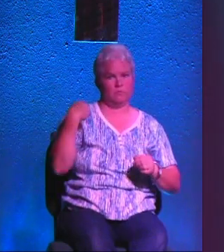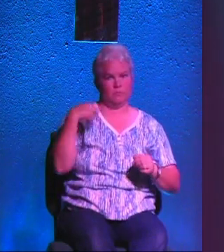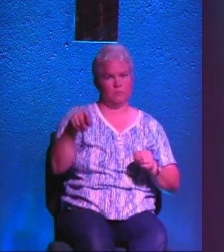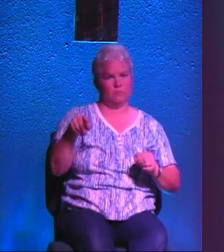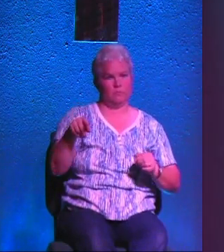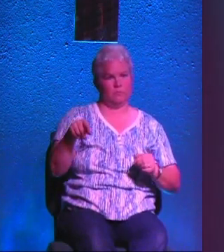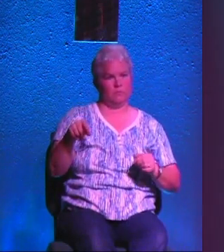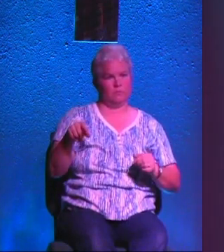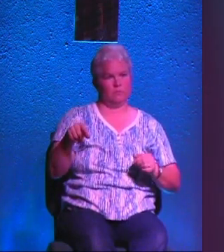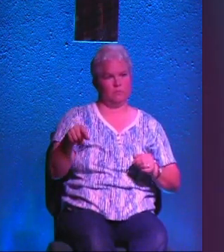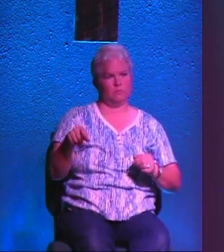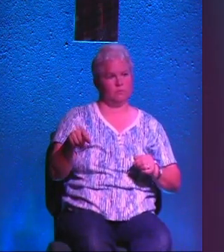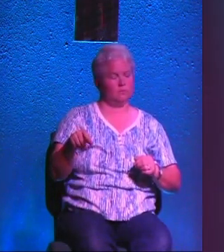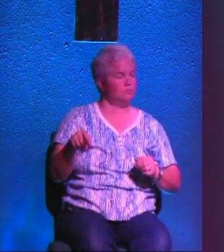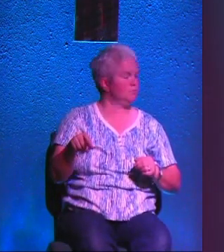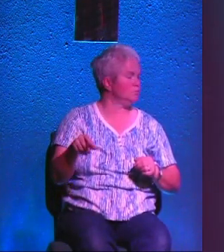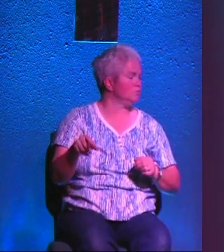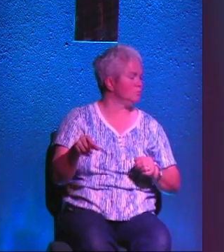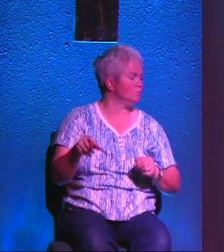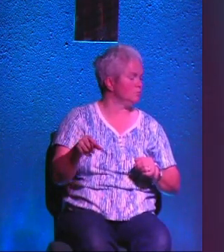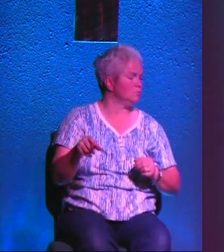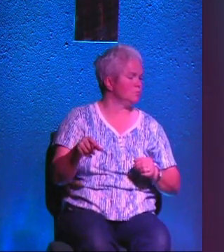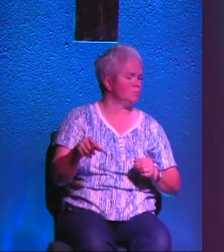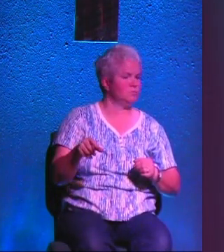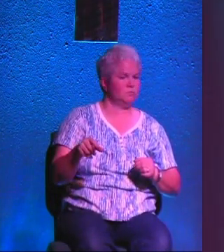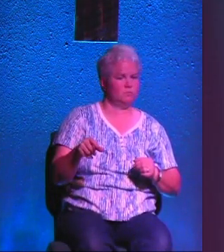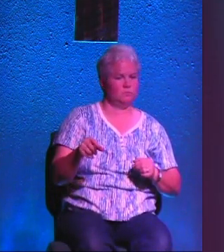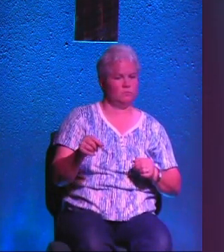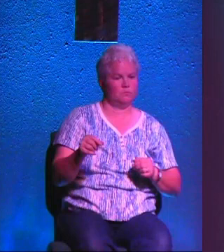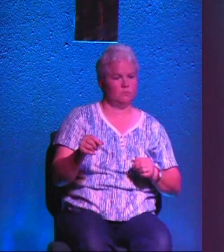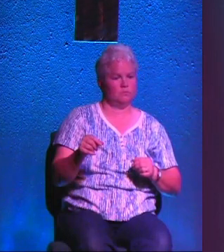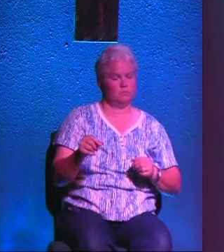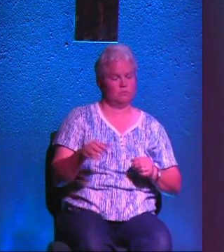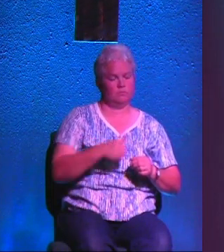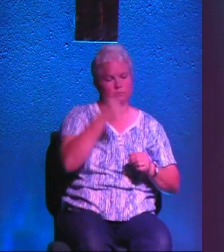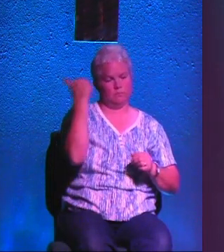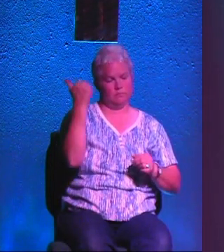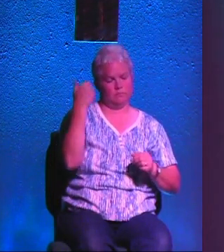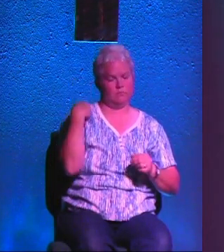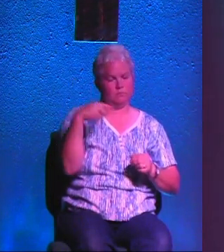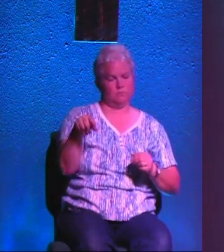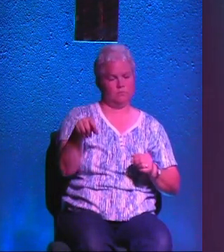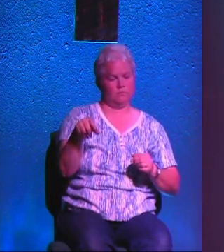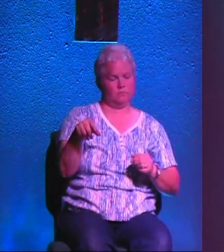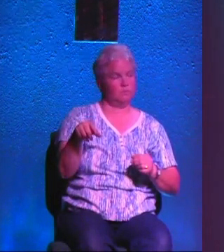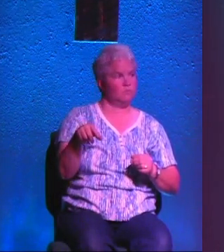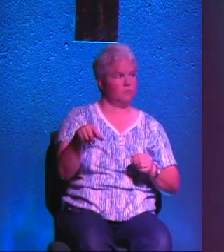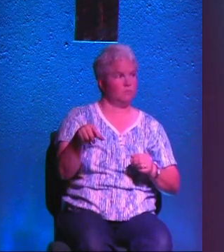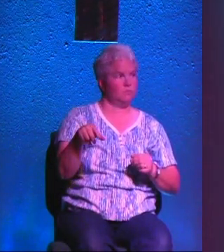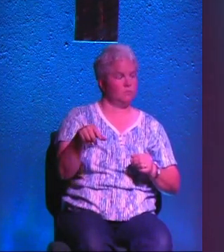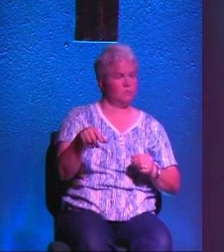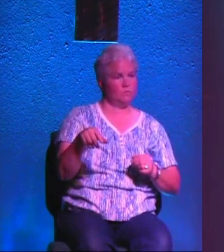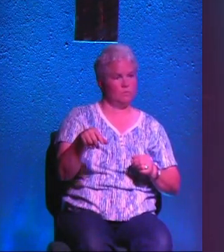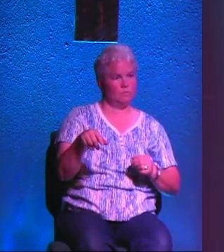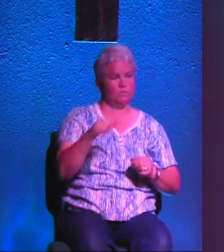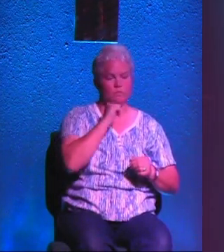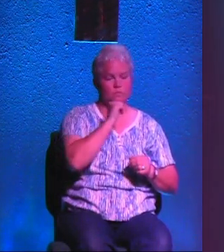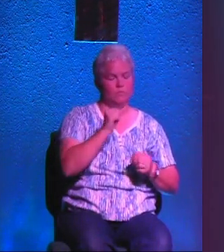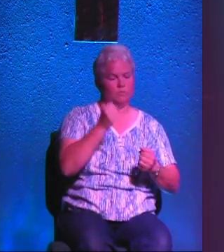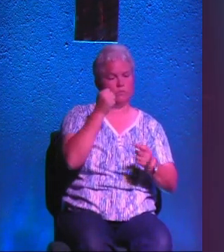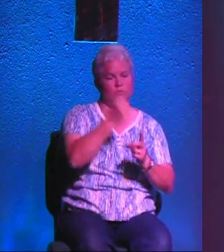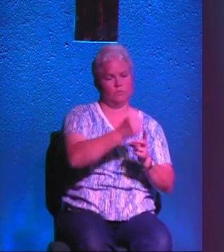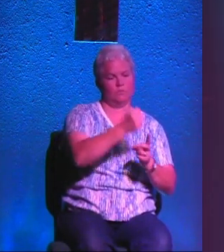a component of this built into many of the other religions: self-denial, self-punishment,